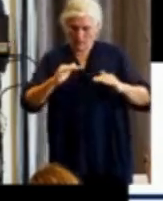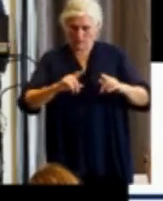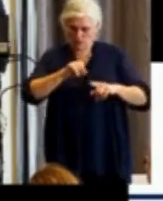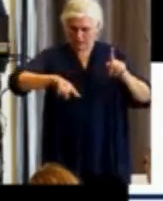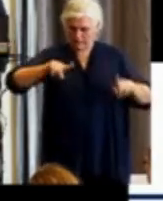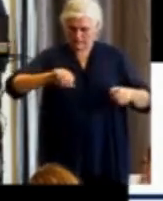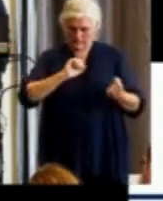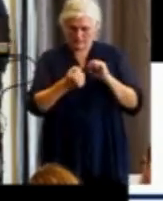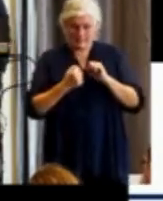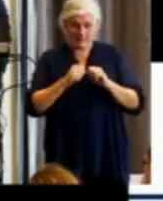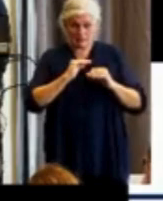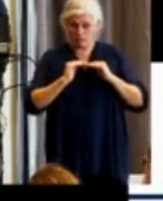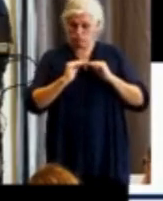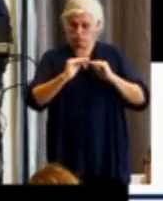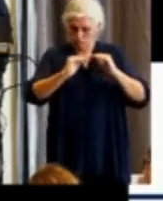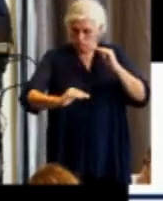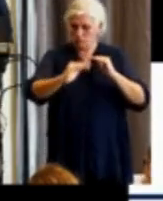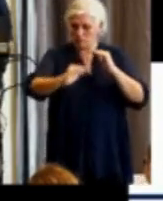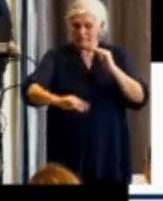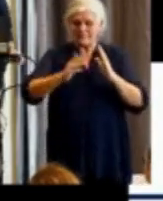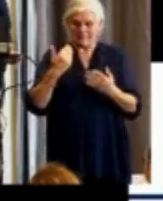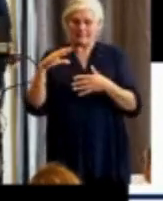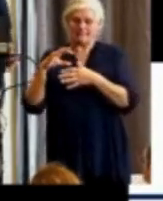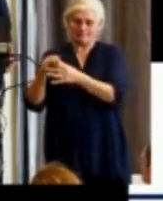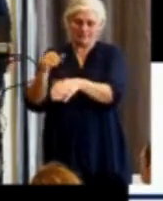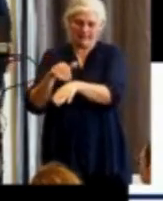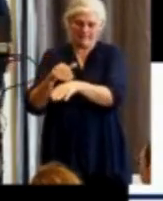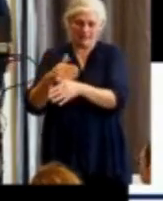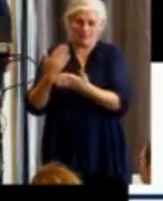gets dysregulated, it can lead to disease.